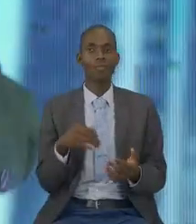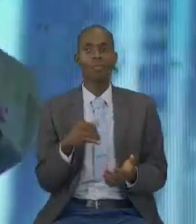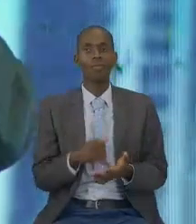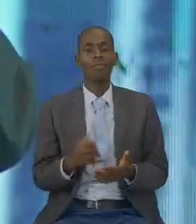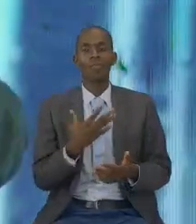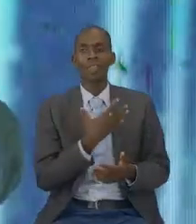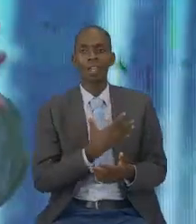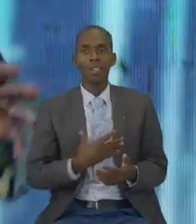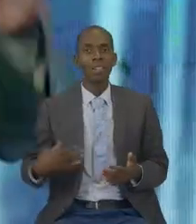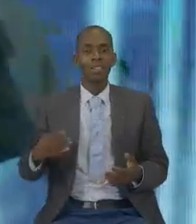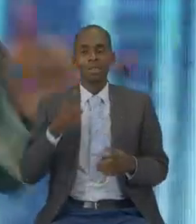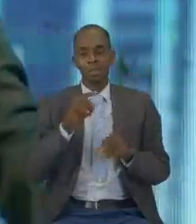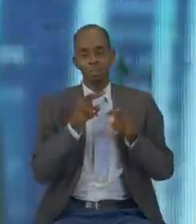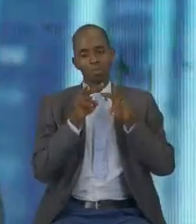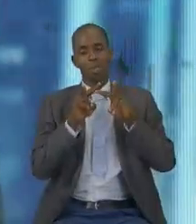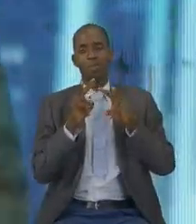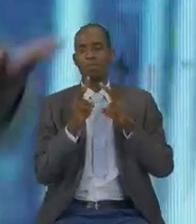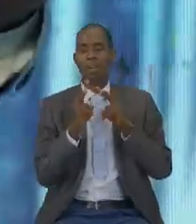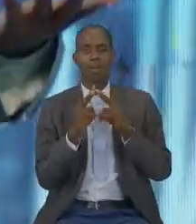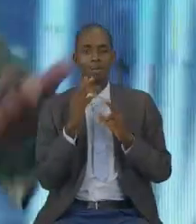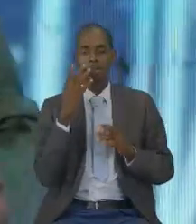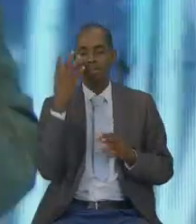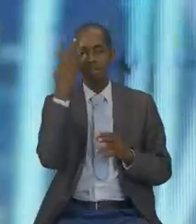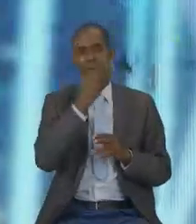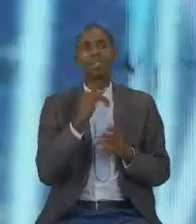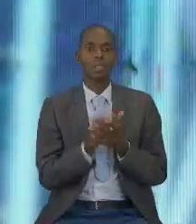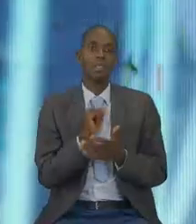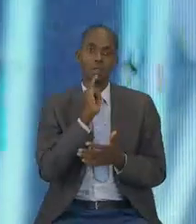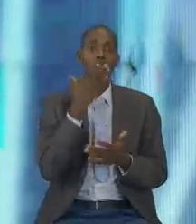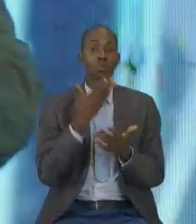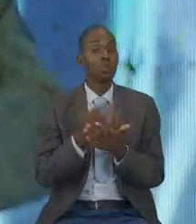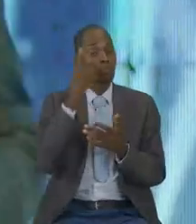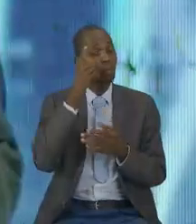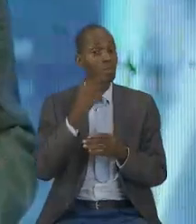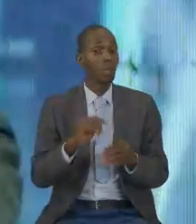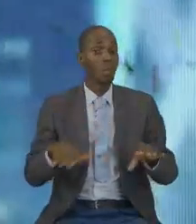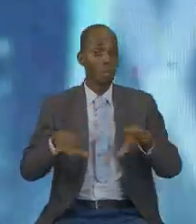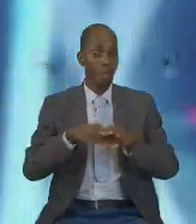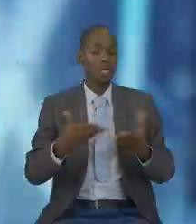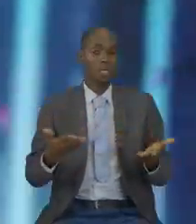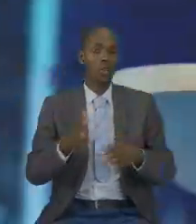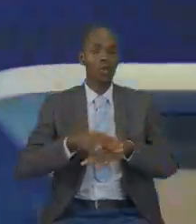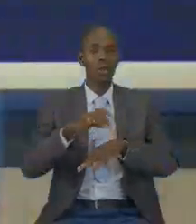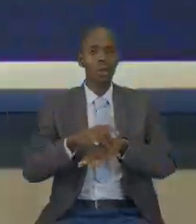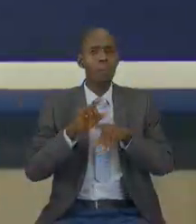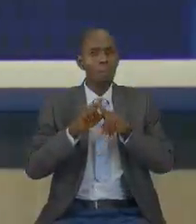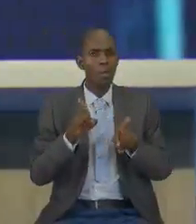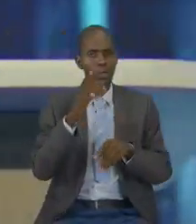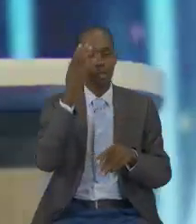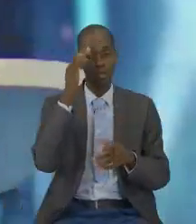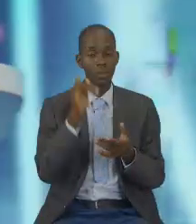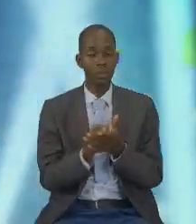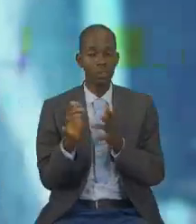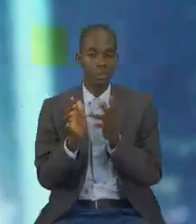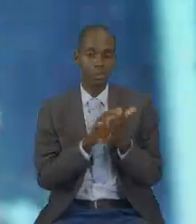look very beautiful. Well, that's good for the marriage here on earth. But you know, Jesus